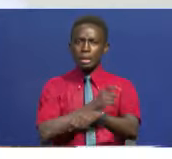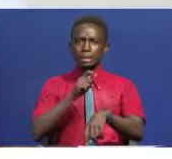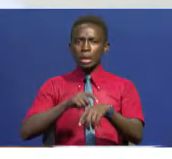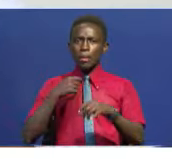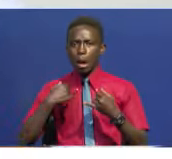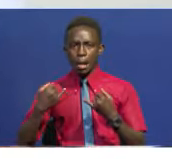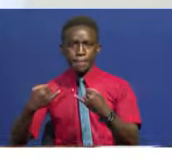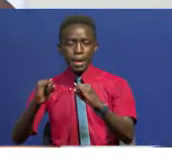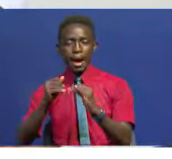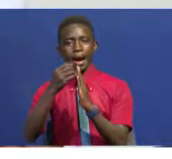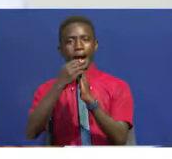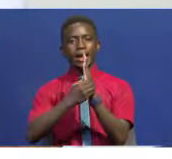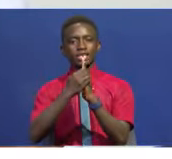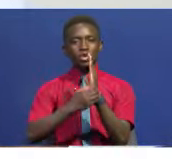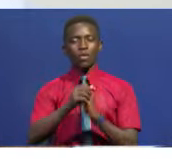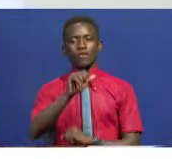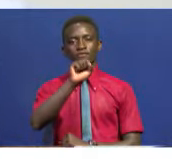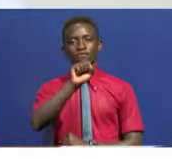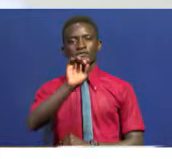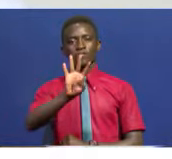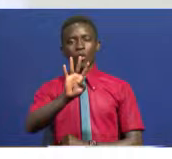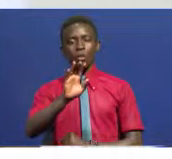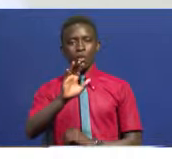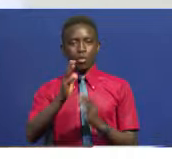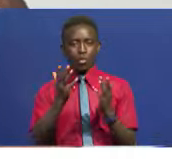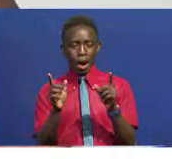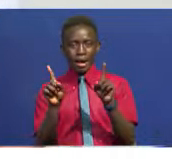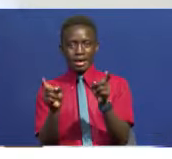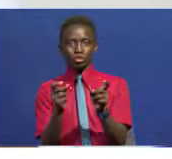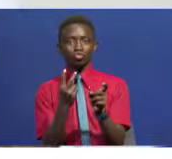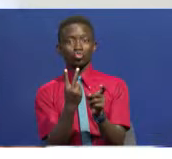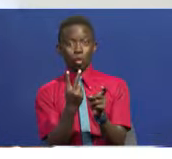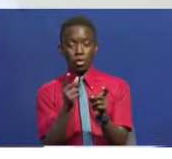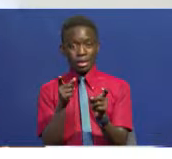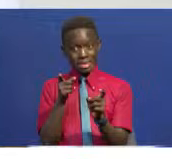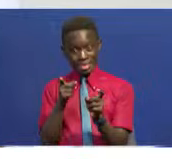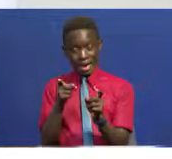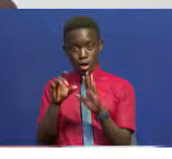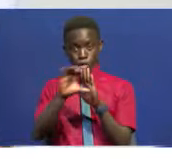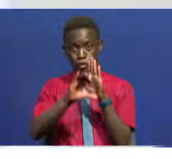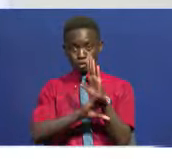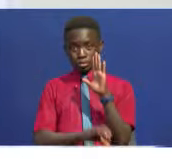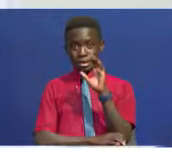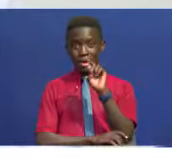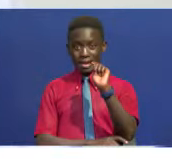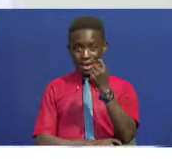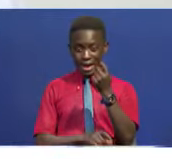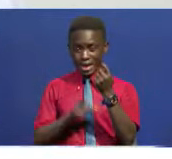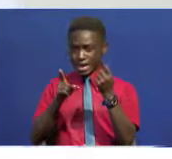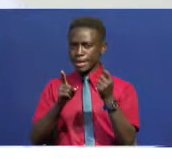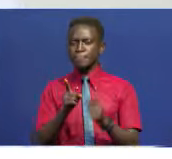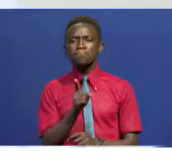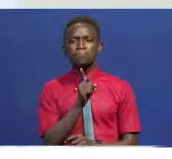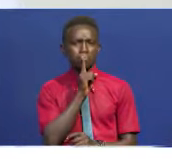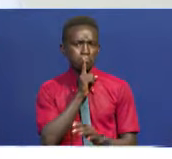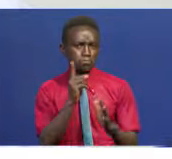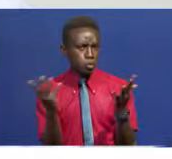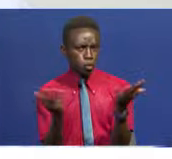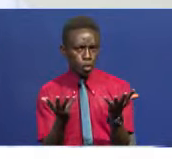Article 54, Clause 2 of the Constitution of Kenya, which provides that the state